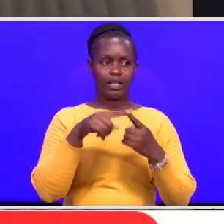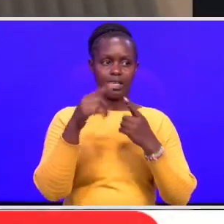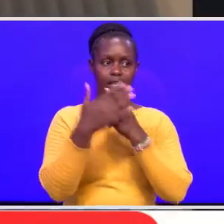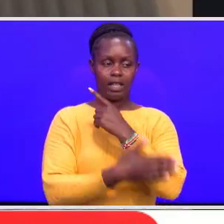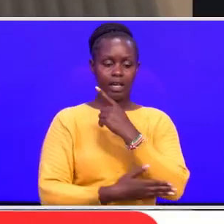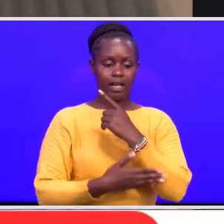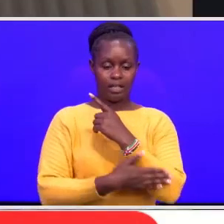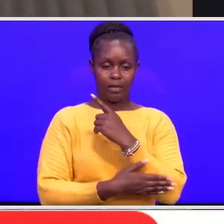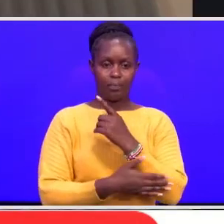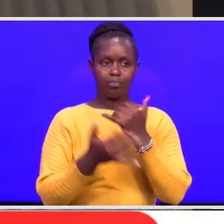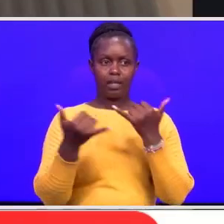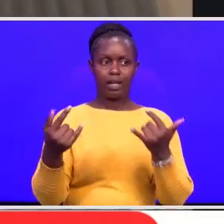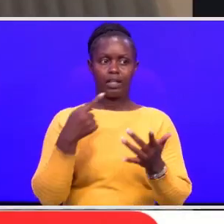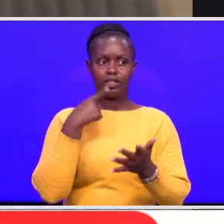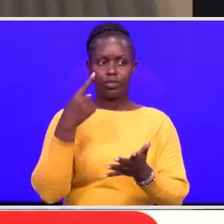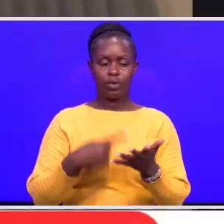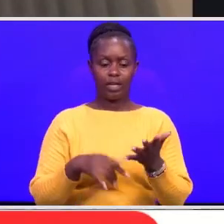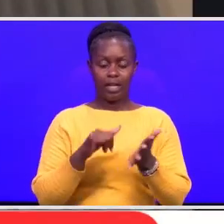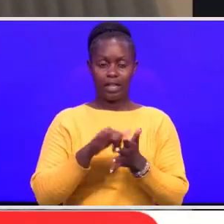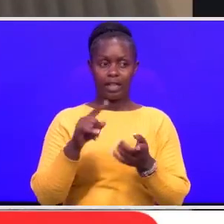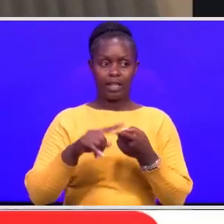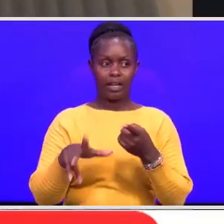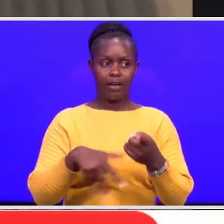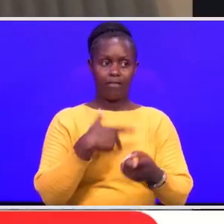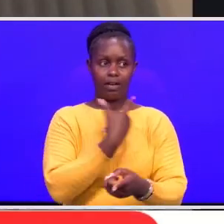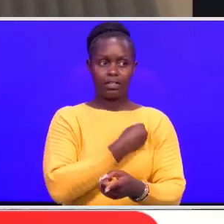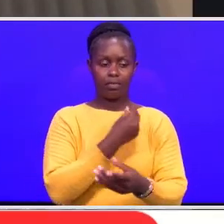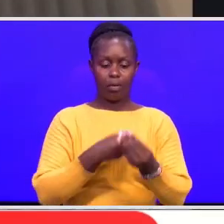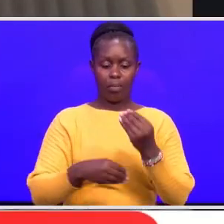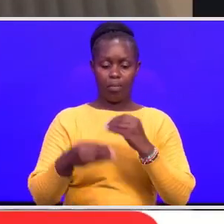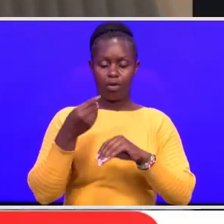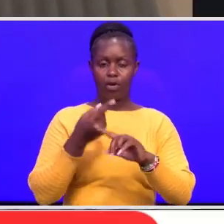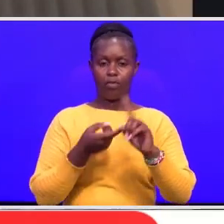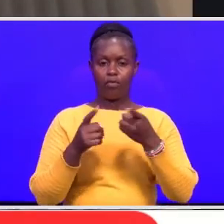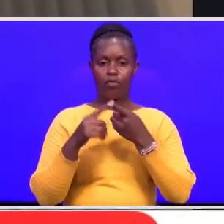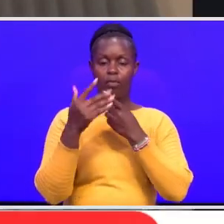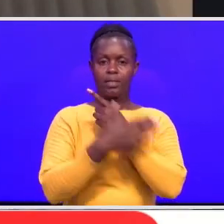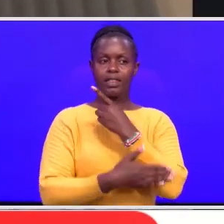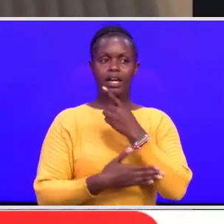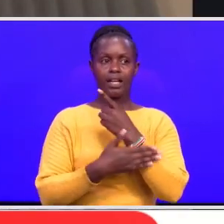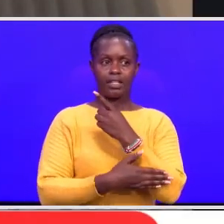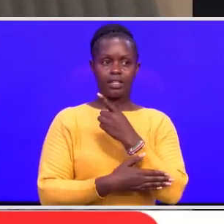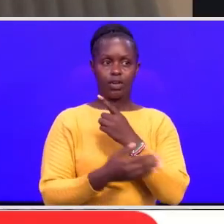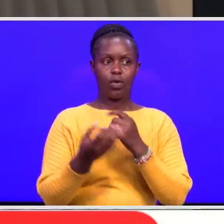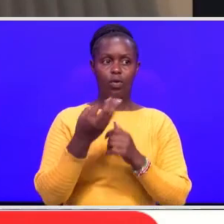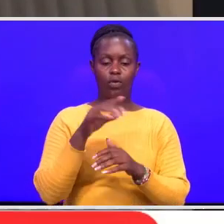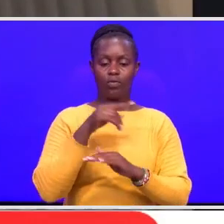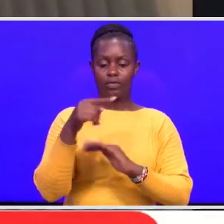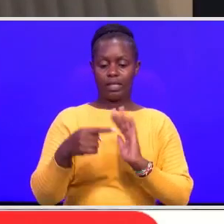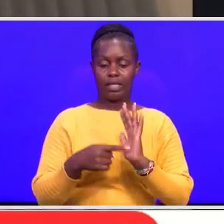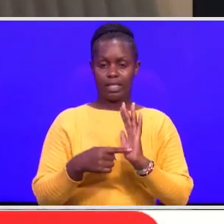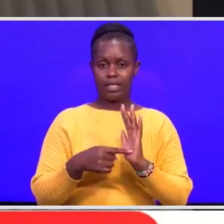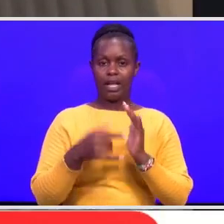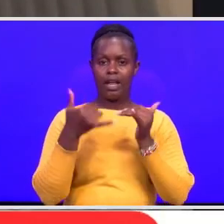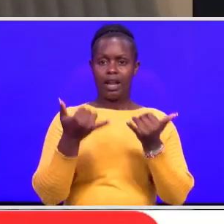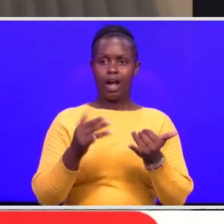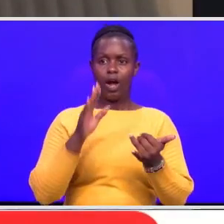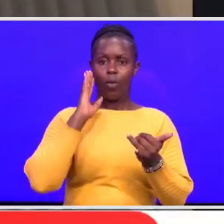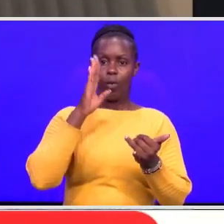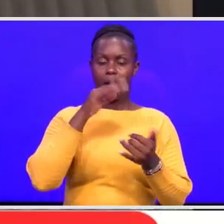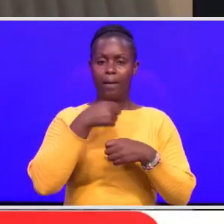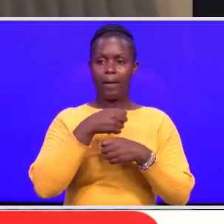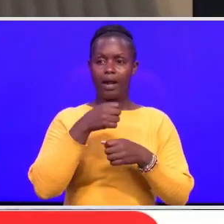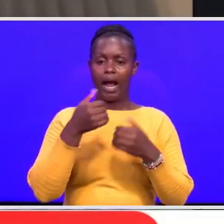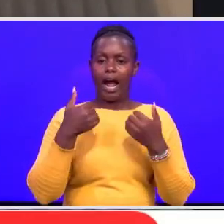means is that the vaccines that are supposed to be bought from the country's own contribution or fiscal space will then end up with a